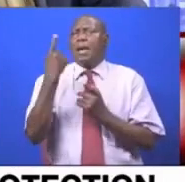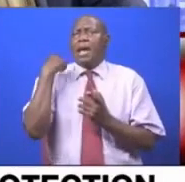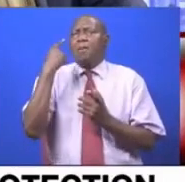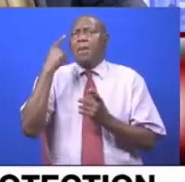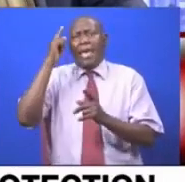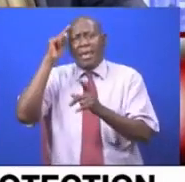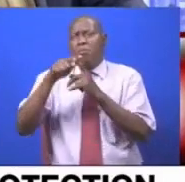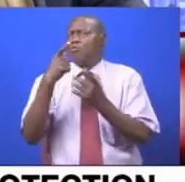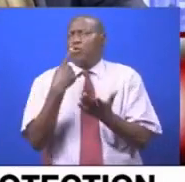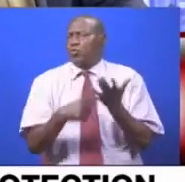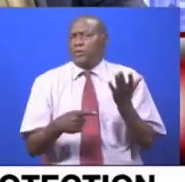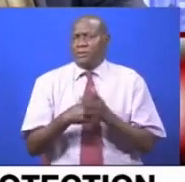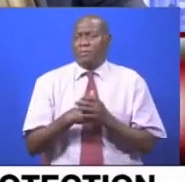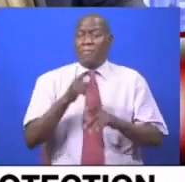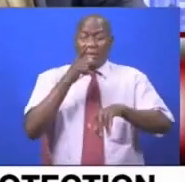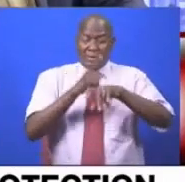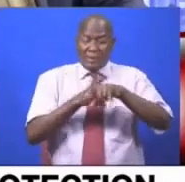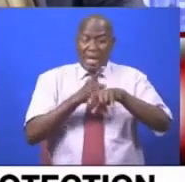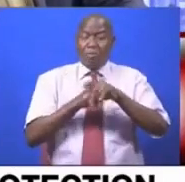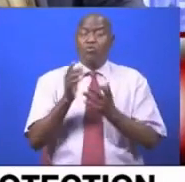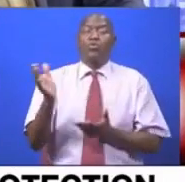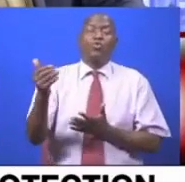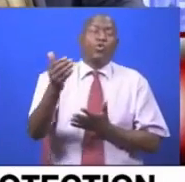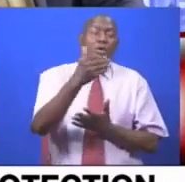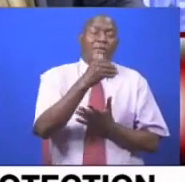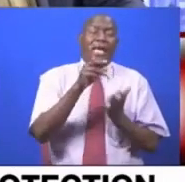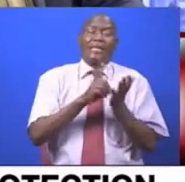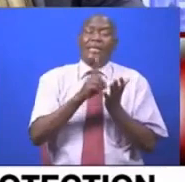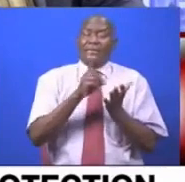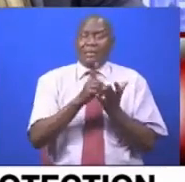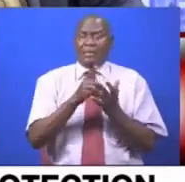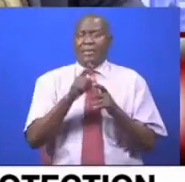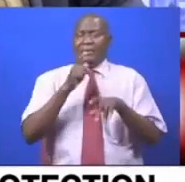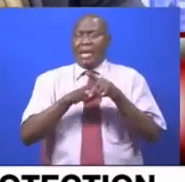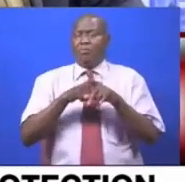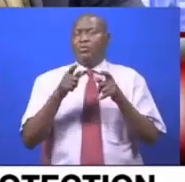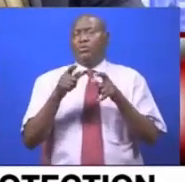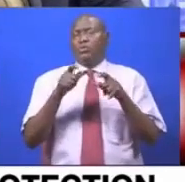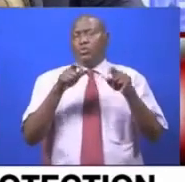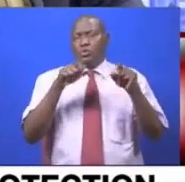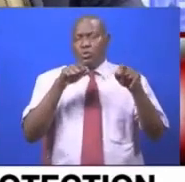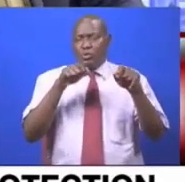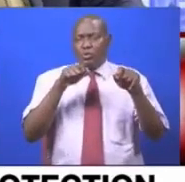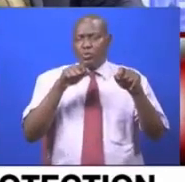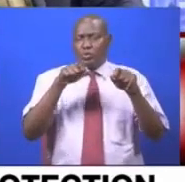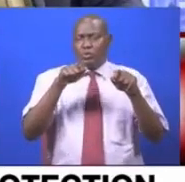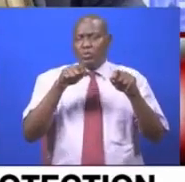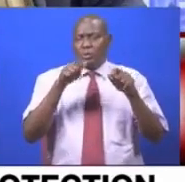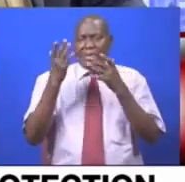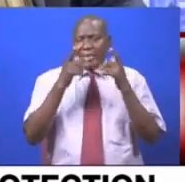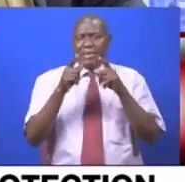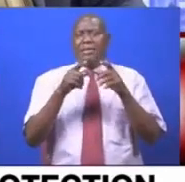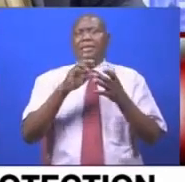Because when you are collecting as a data controller, when you read the act, as a data controller and a data